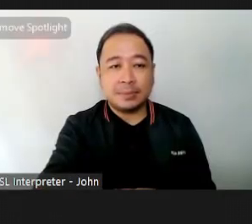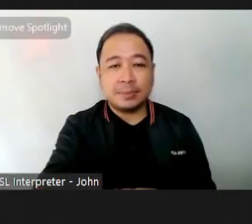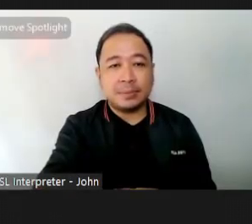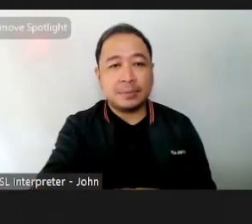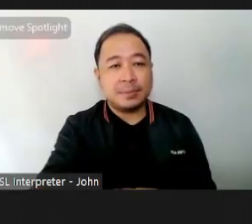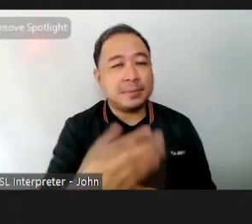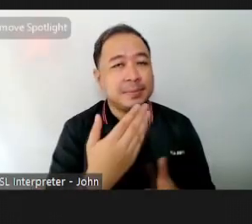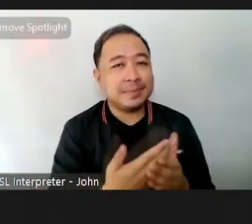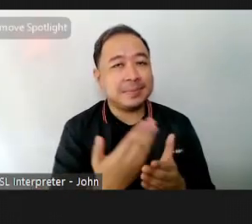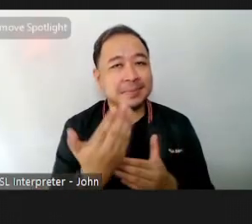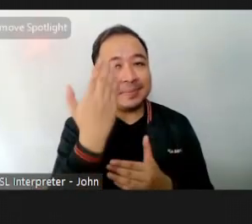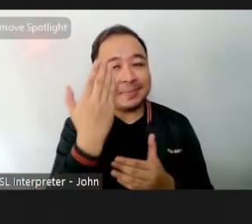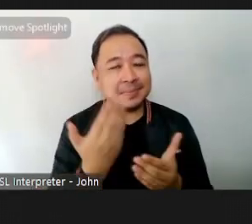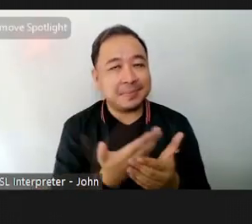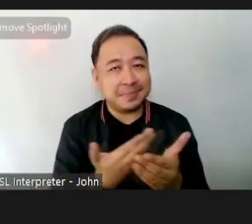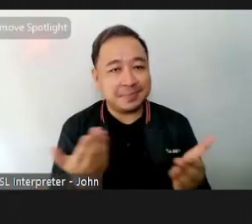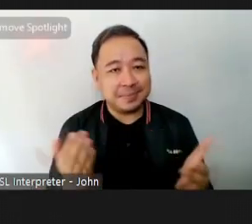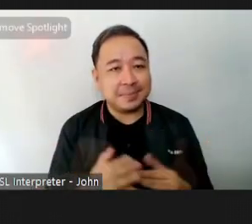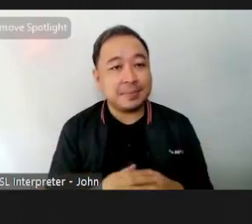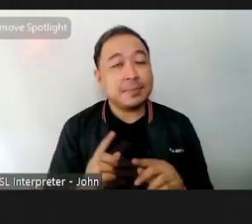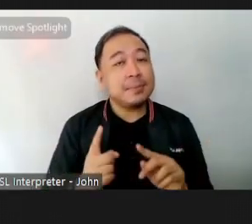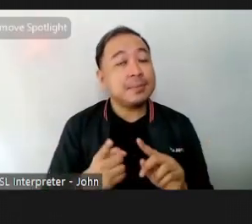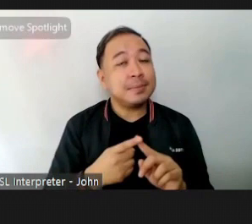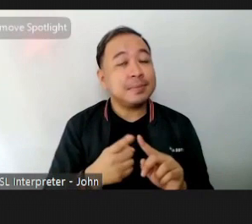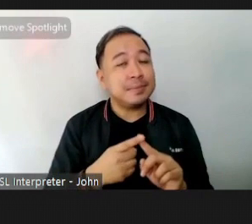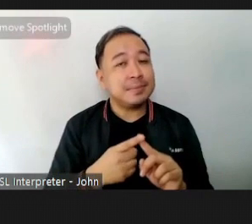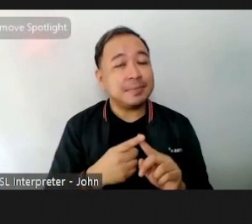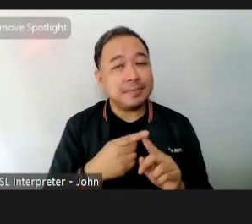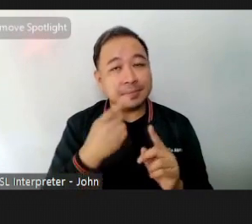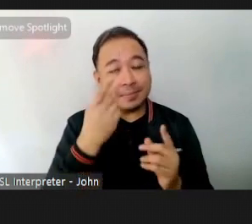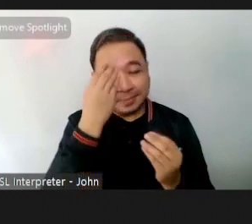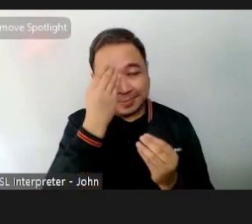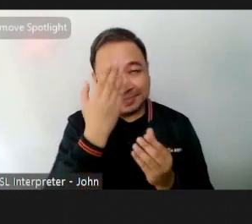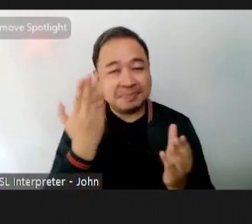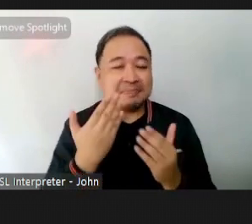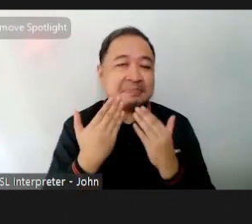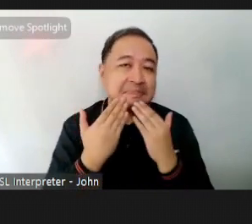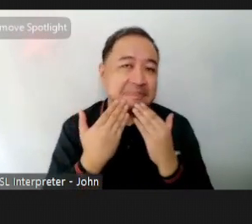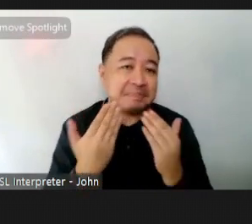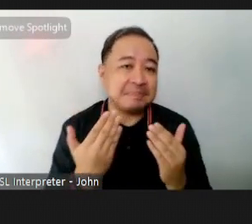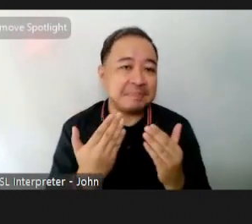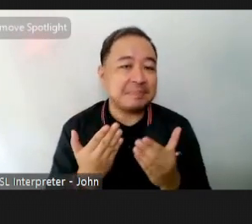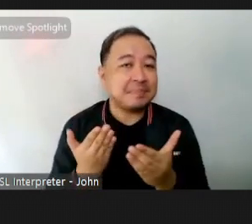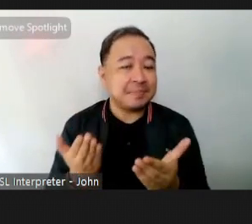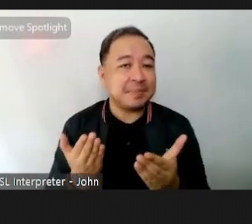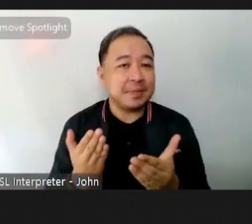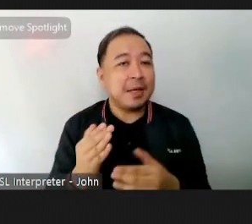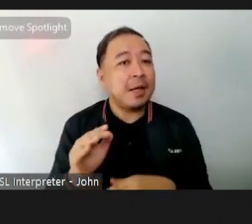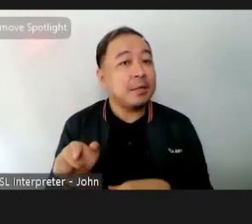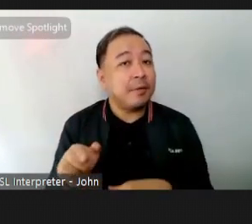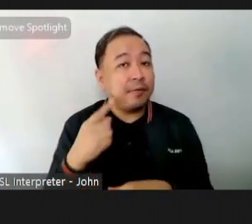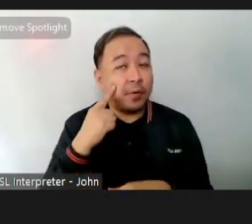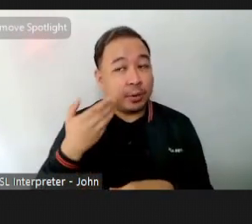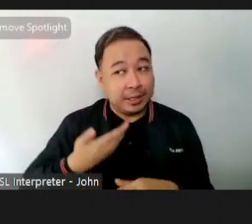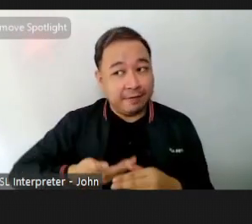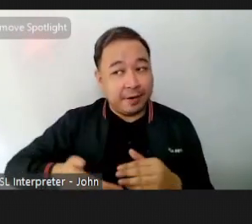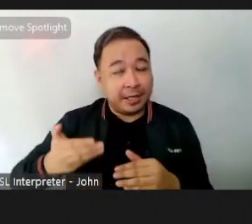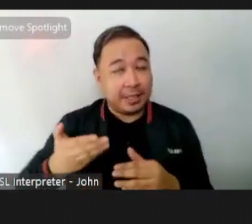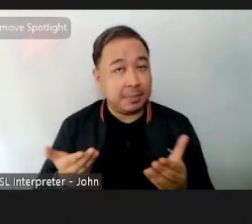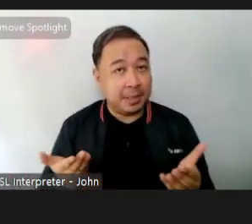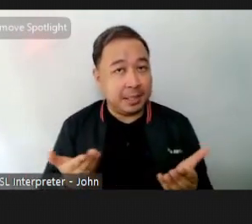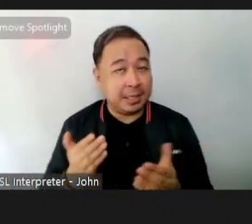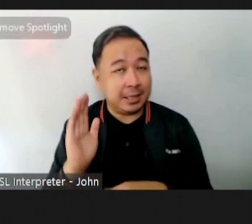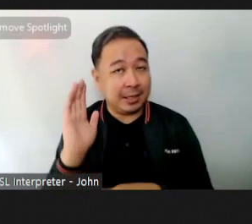Good day, everyone. First, I'd like to express my deepest gratitude to UNICEF and CPN for inviting me as your speaker